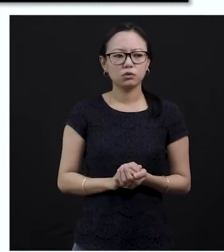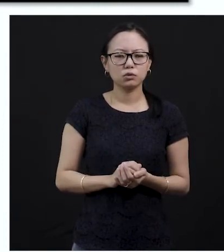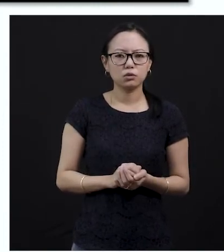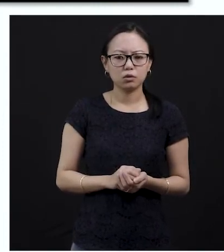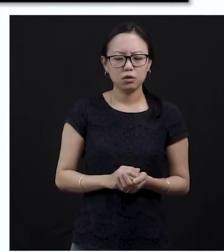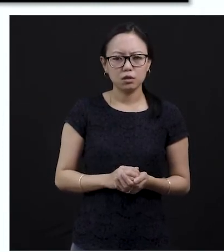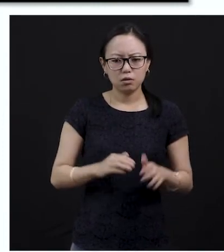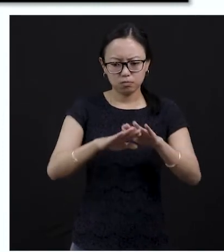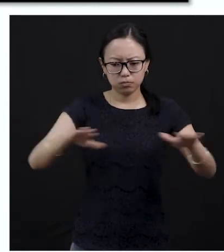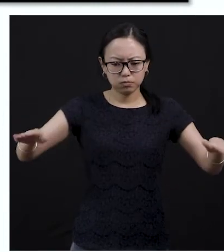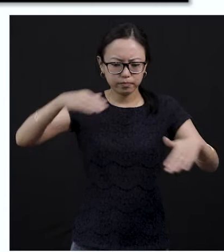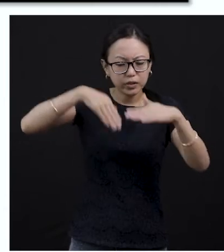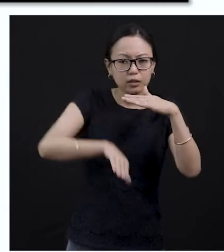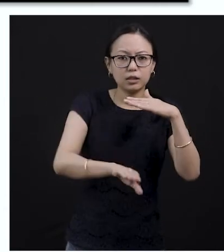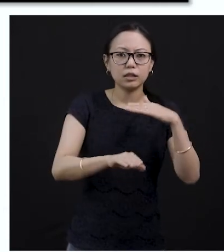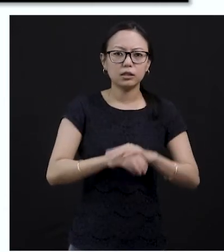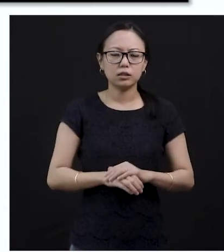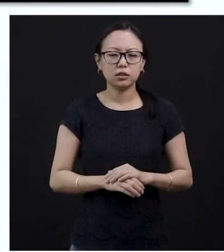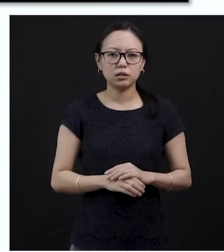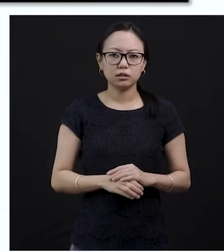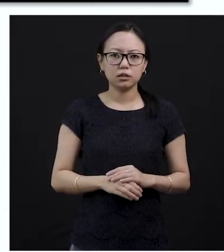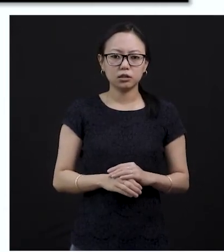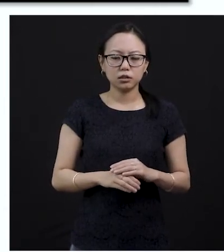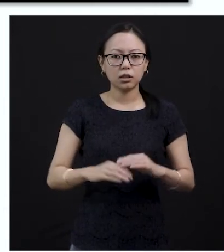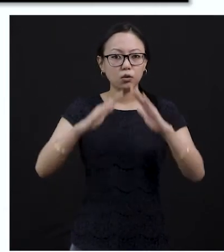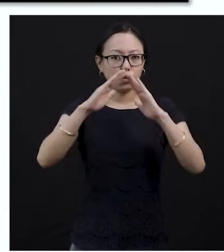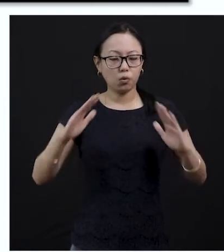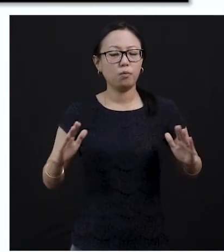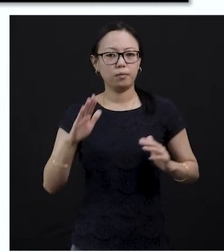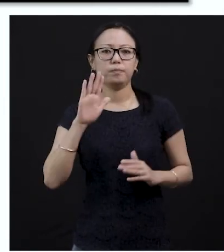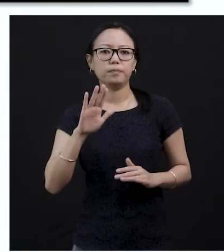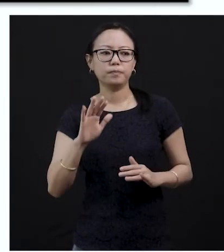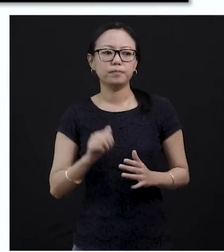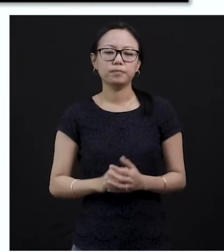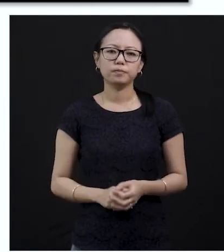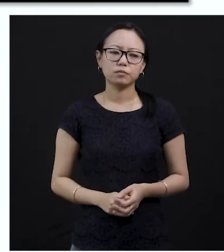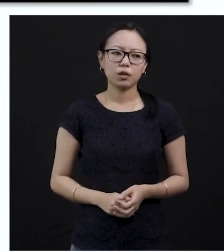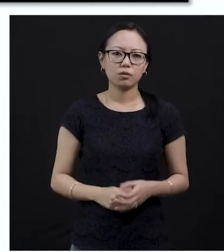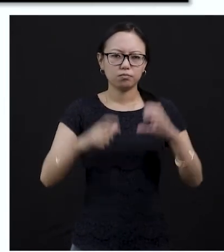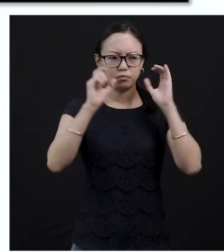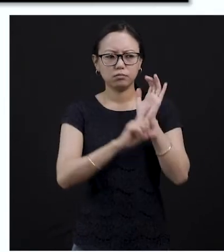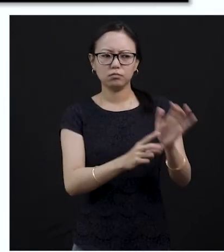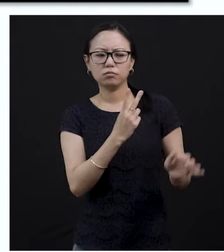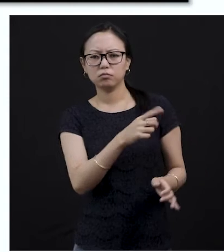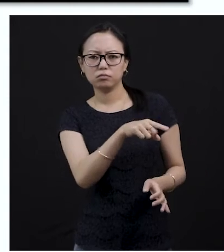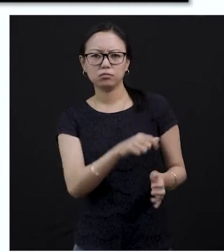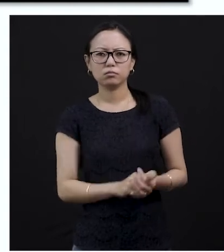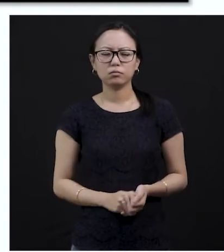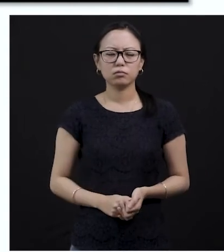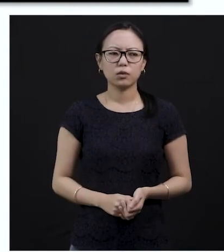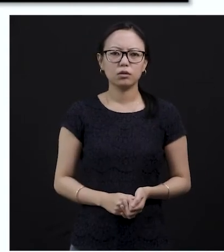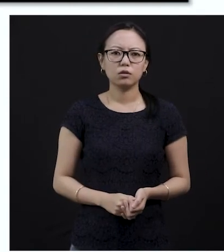so they make holes inside, deep inside, okay, deep inside the soil. They make homes like this so